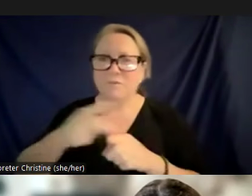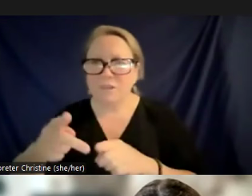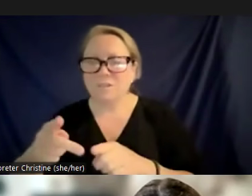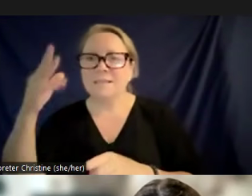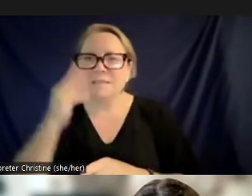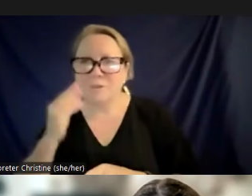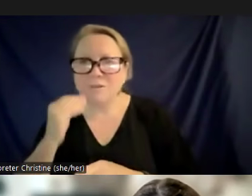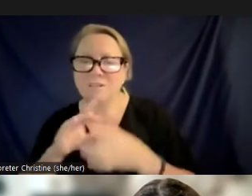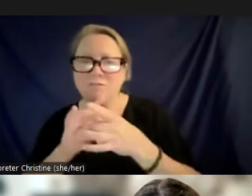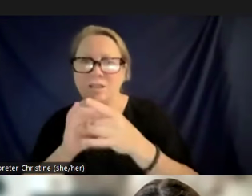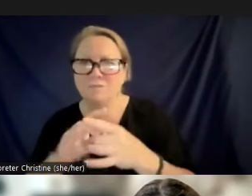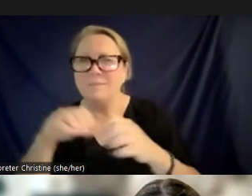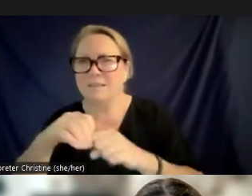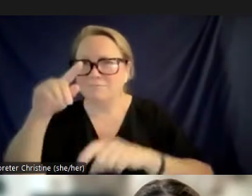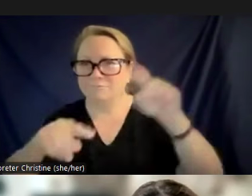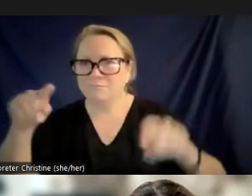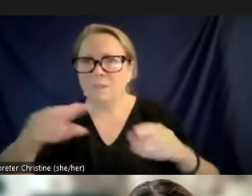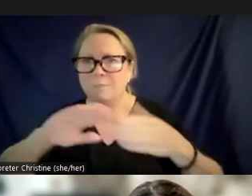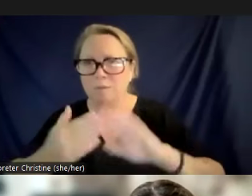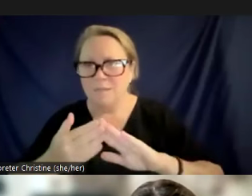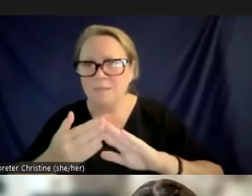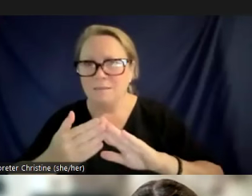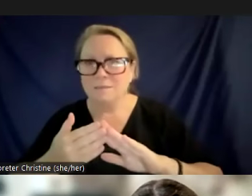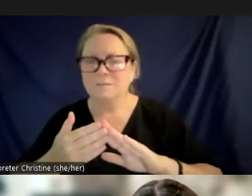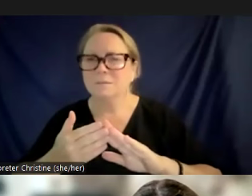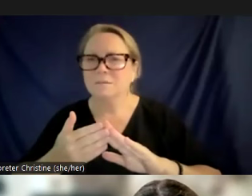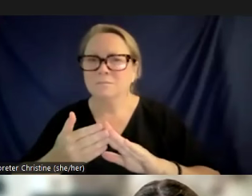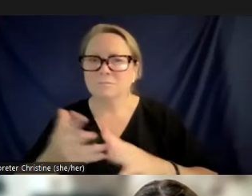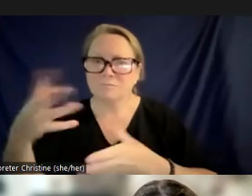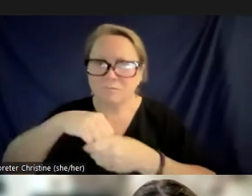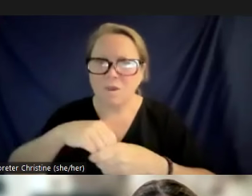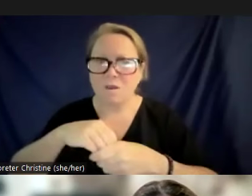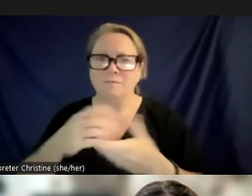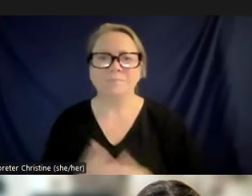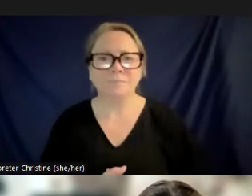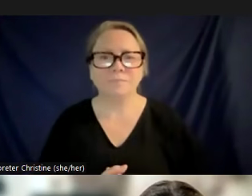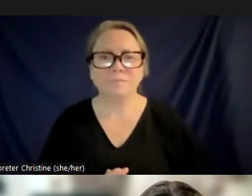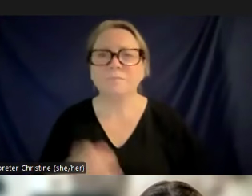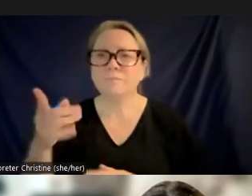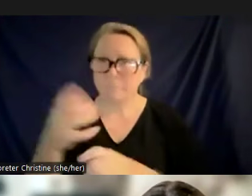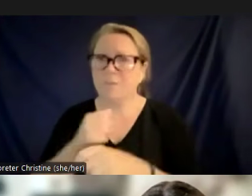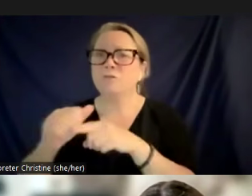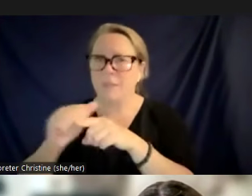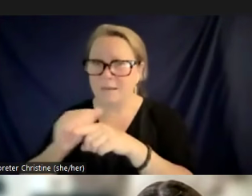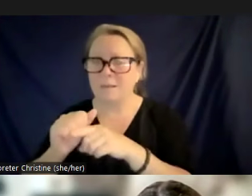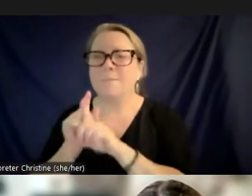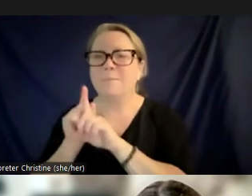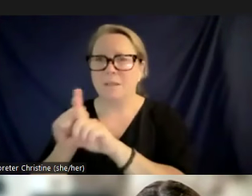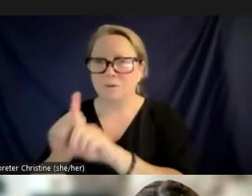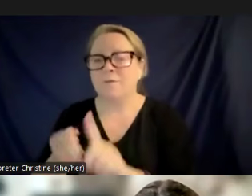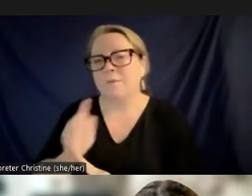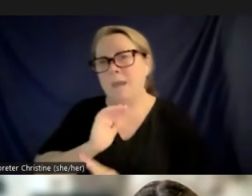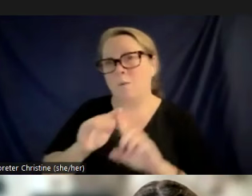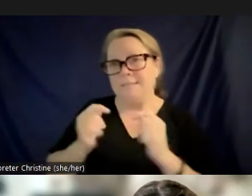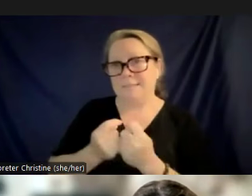the different communities they engaged through their interviews and focus groups. They received training and mentorship from our team